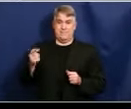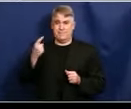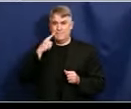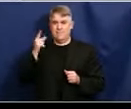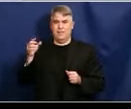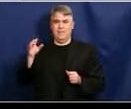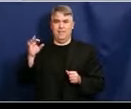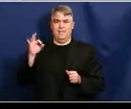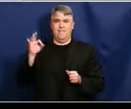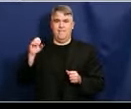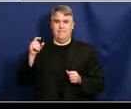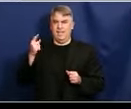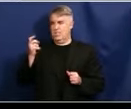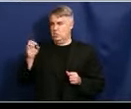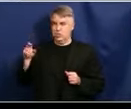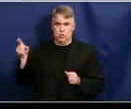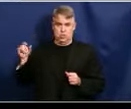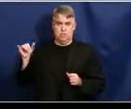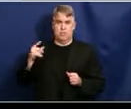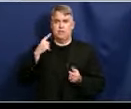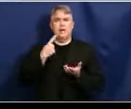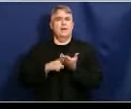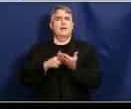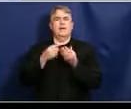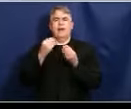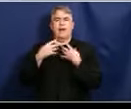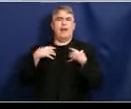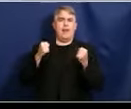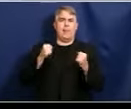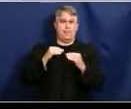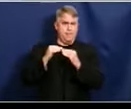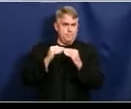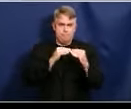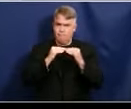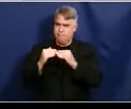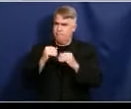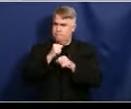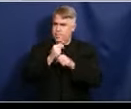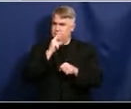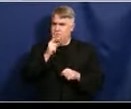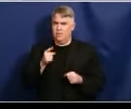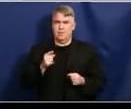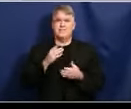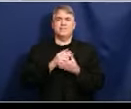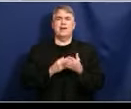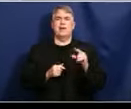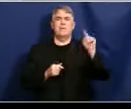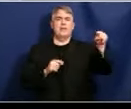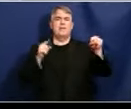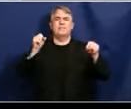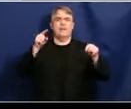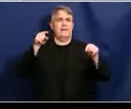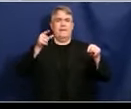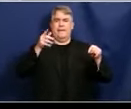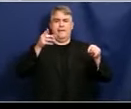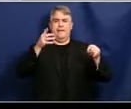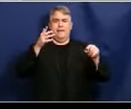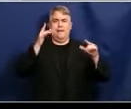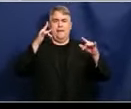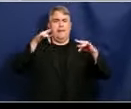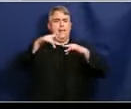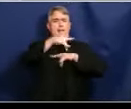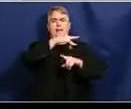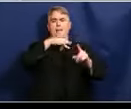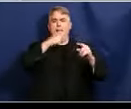about the health equity. We recognize that the rural parts of San Diego County lack great access to healthcare, and so